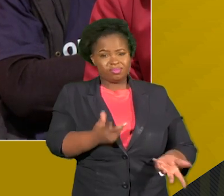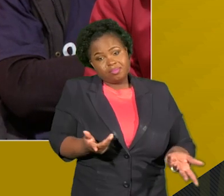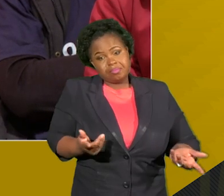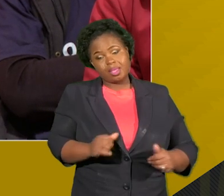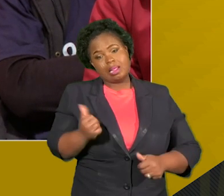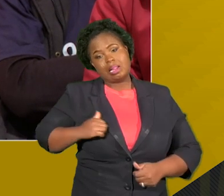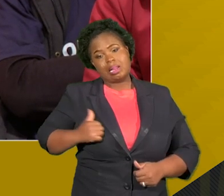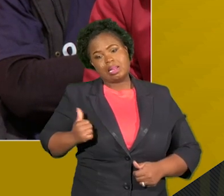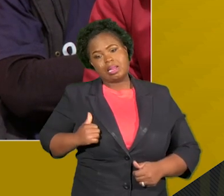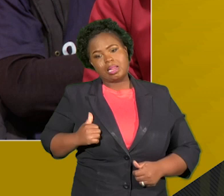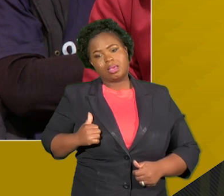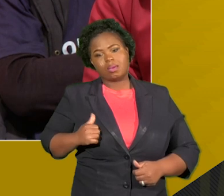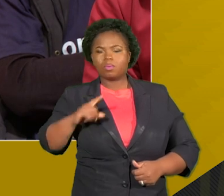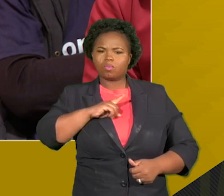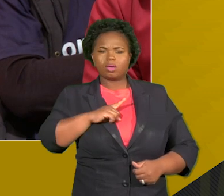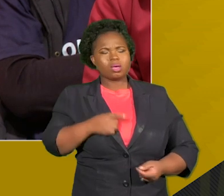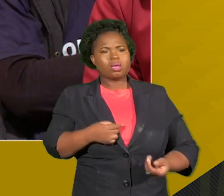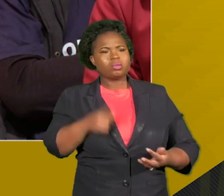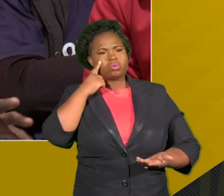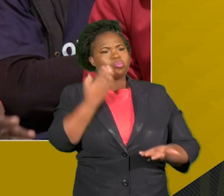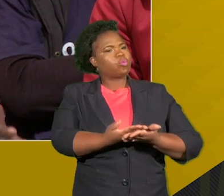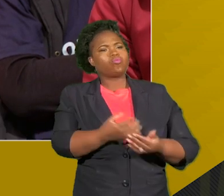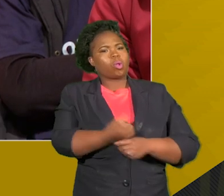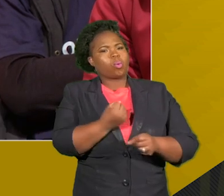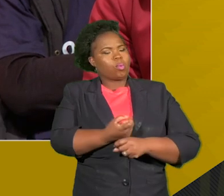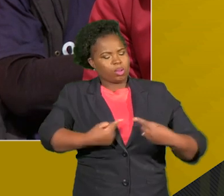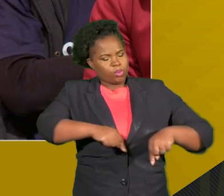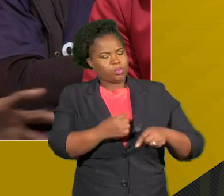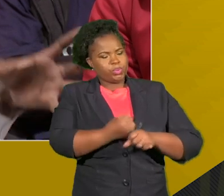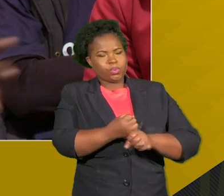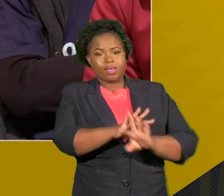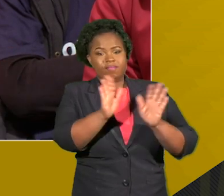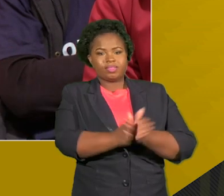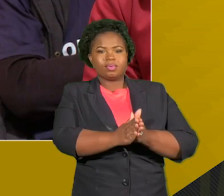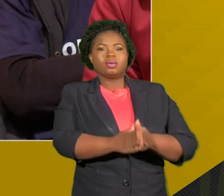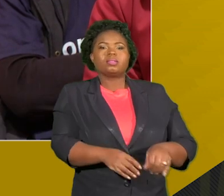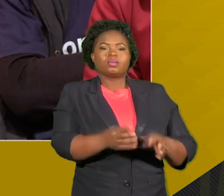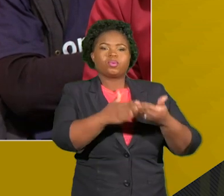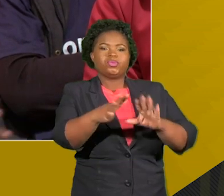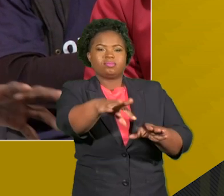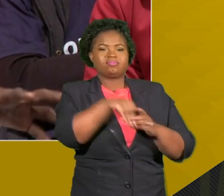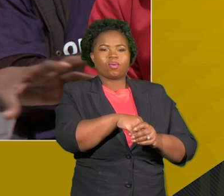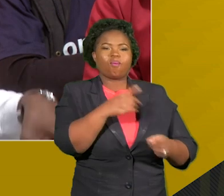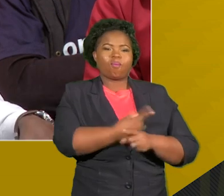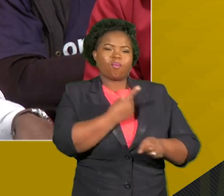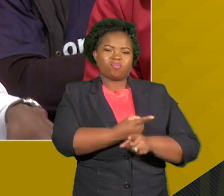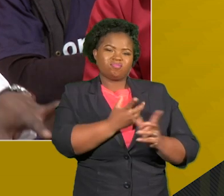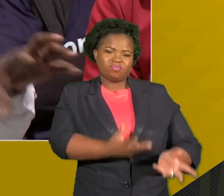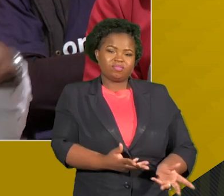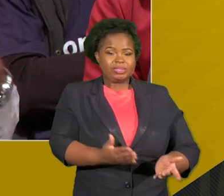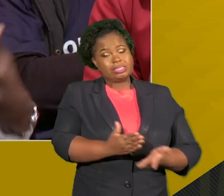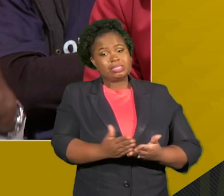least sikhona ukuthi imisebenzi yethu izikhulumele abantwini yeah because whatever siyenzayo is involve umphakathi yeah so nalaba